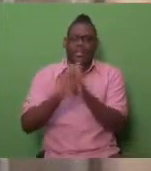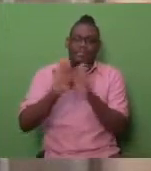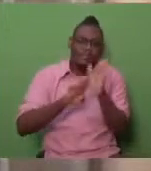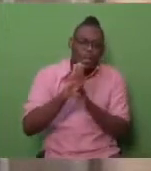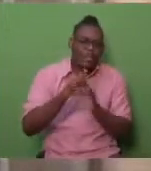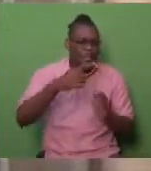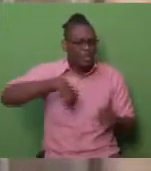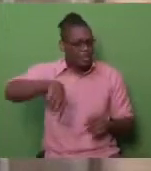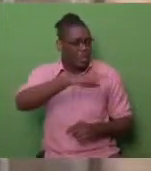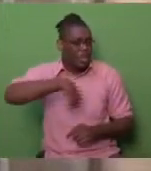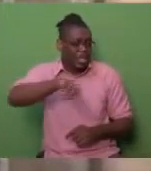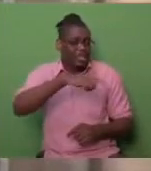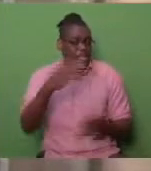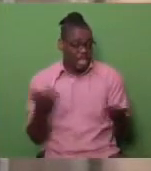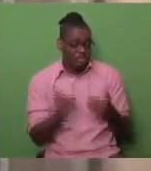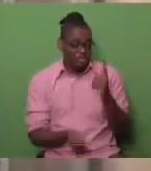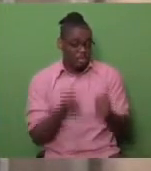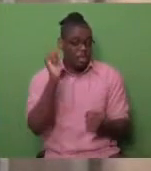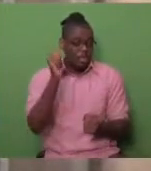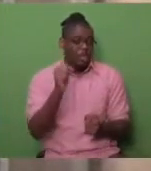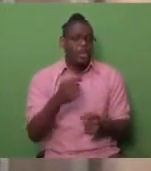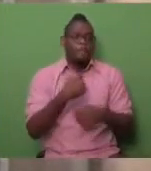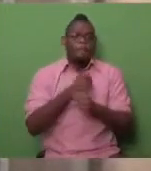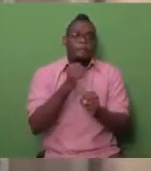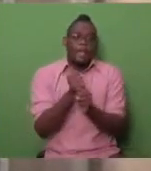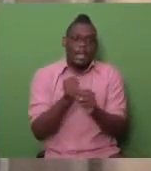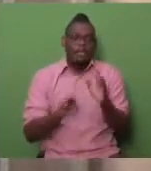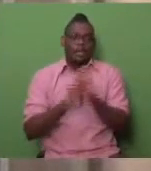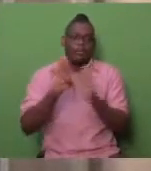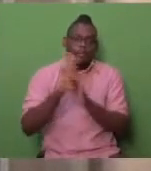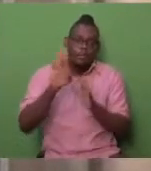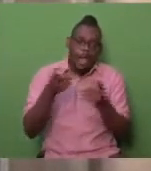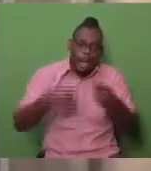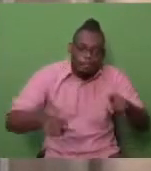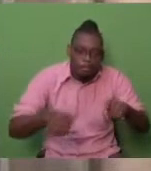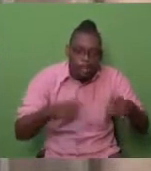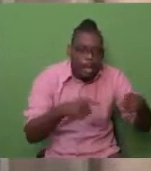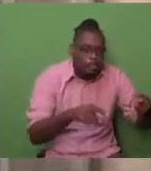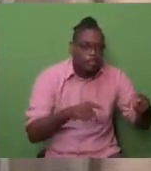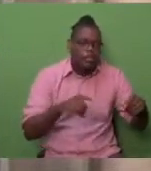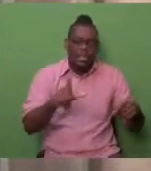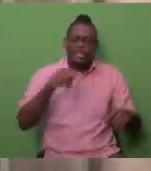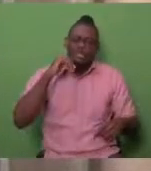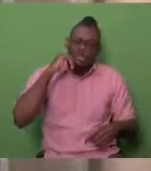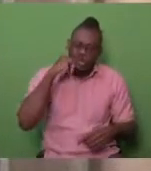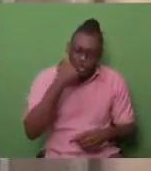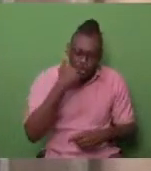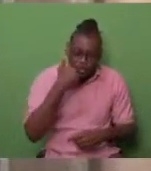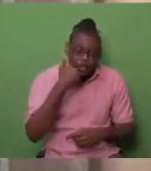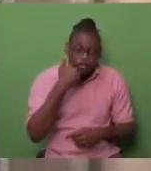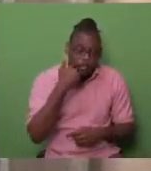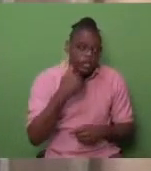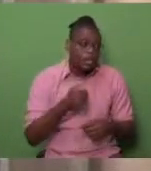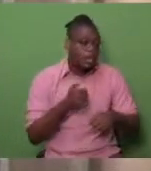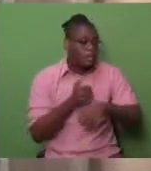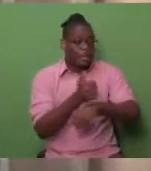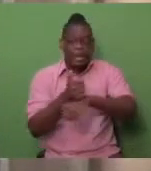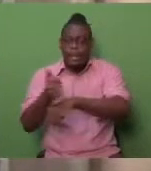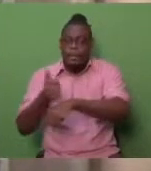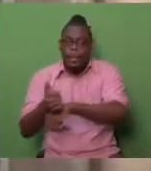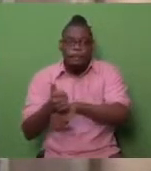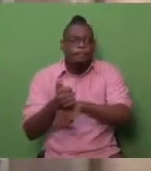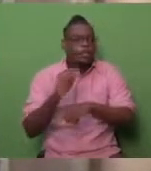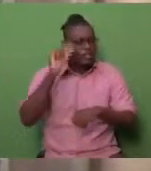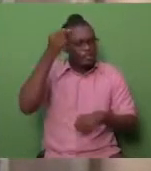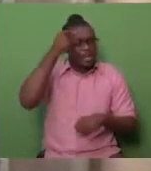joblessness, hunger, economic health, and social destruction, simply because the government just cannot do anything right,